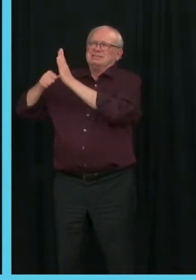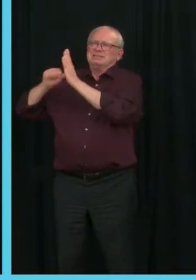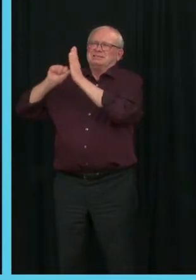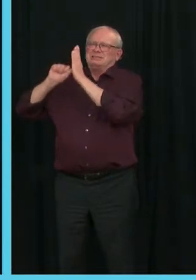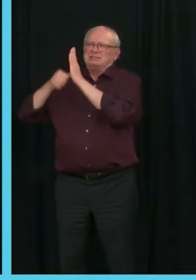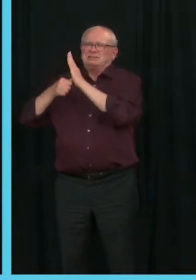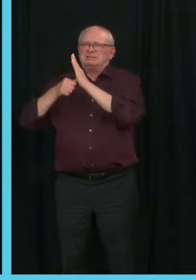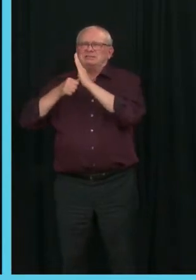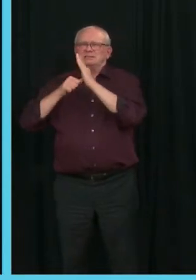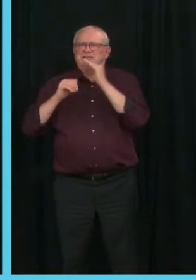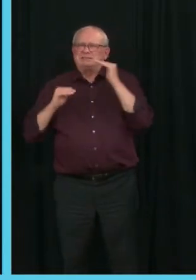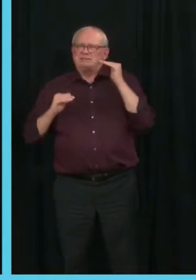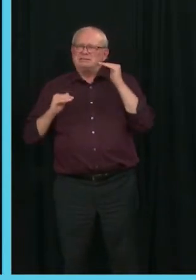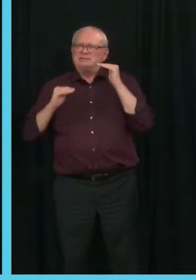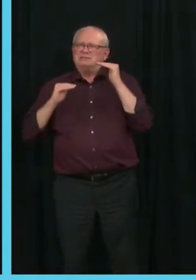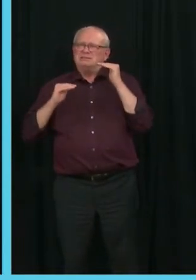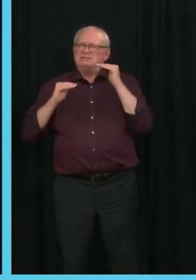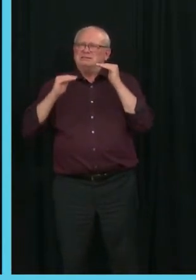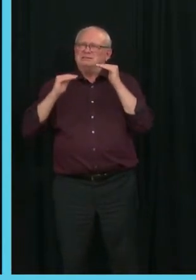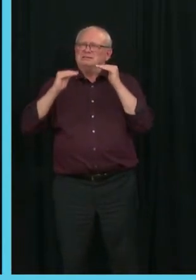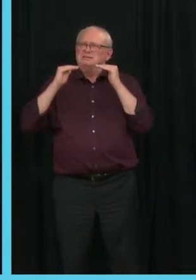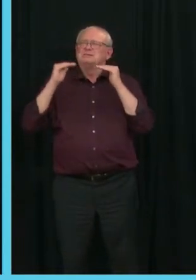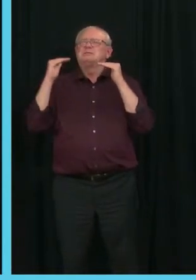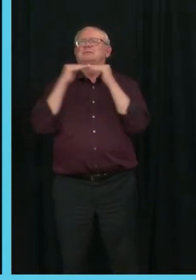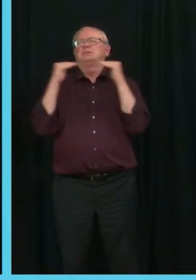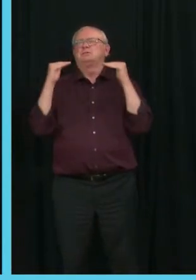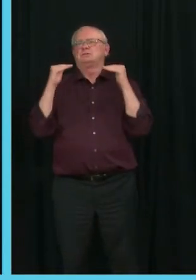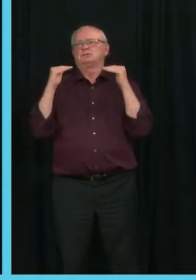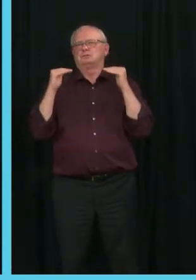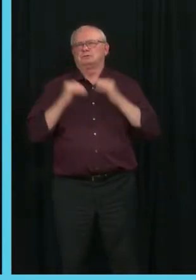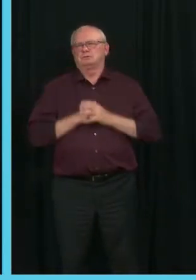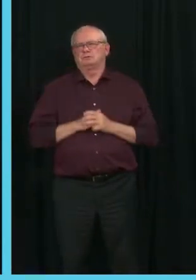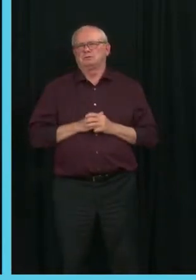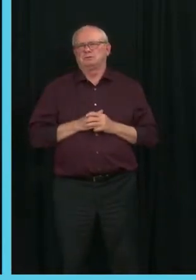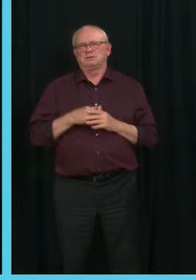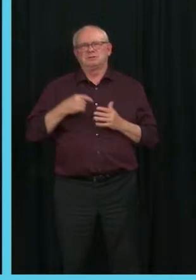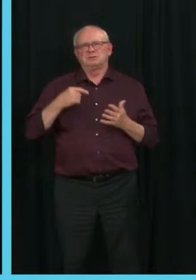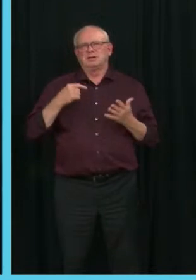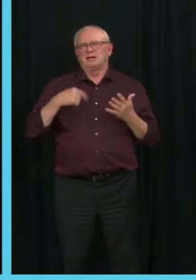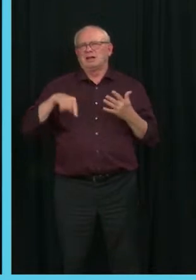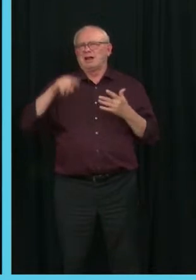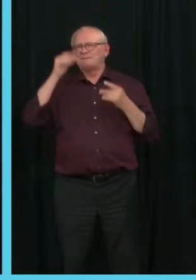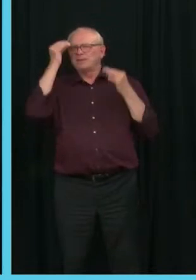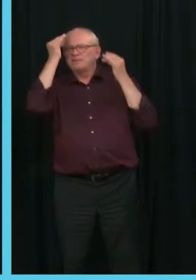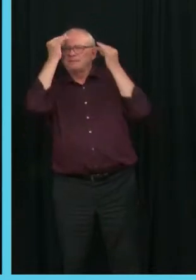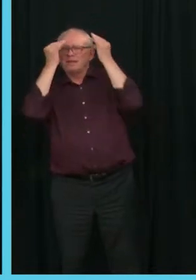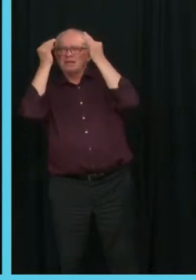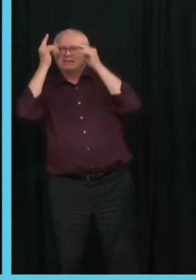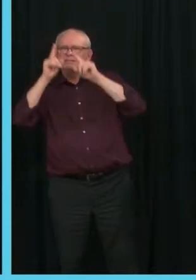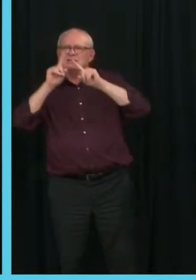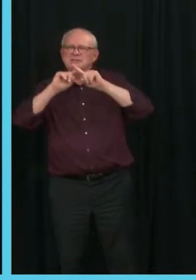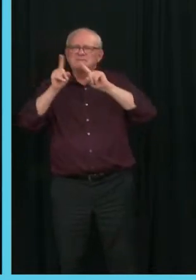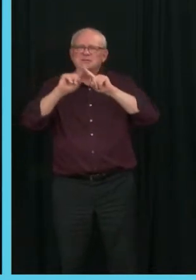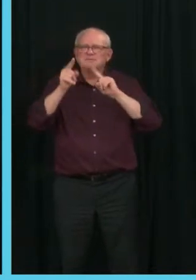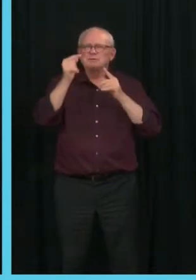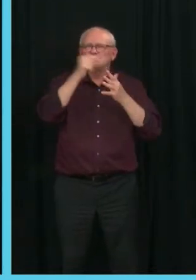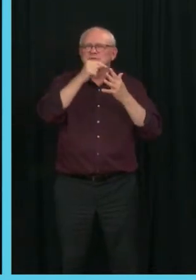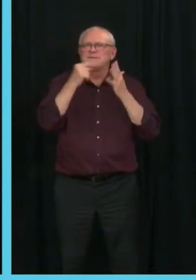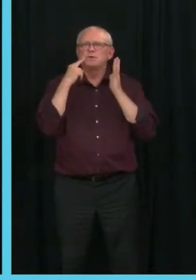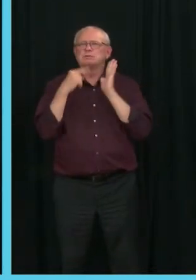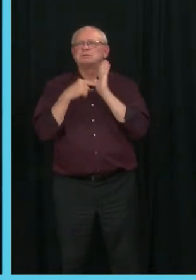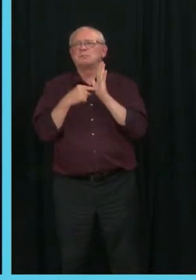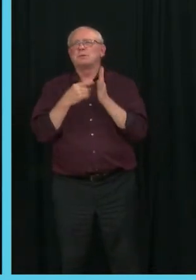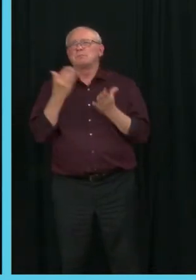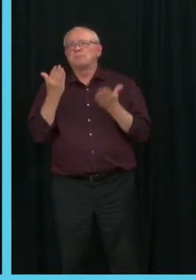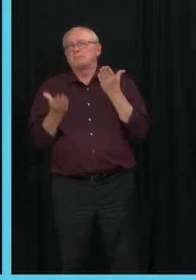look very seriously at other recommendations of the Fair Deal panel, including a potential Alberta pension program, which would allow